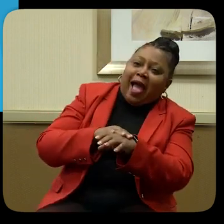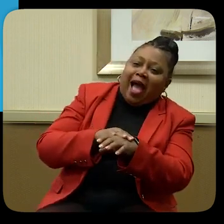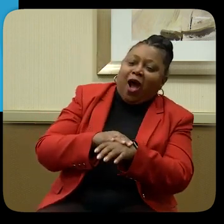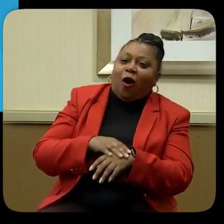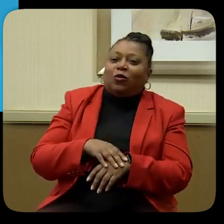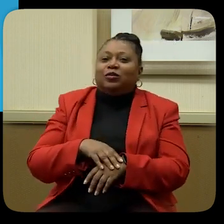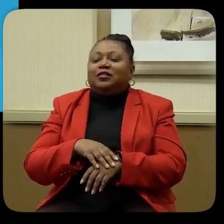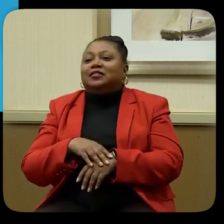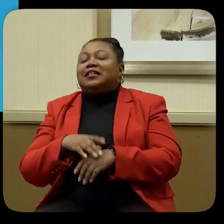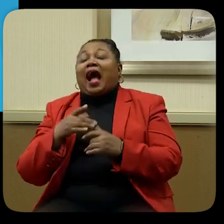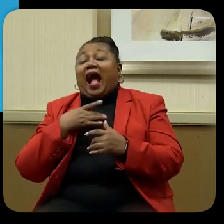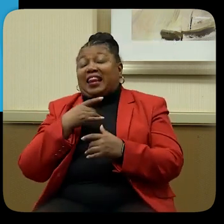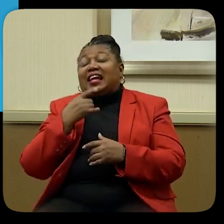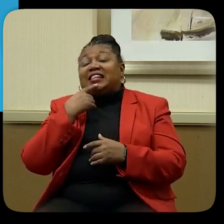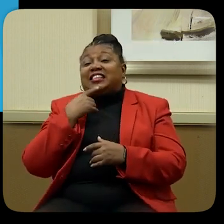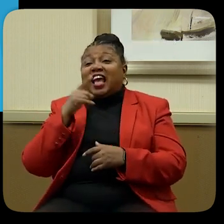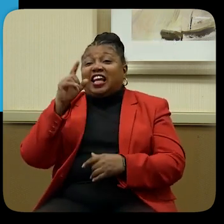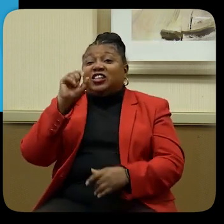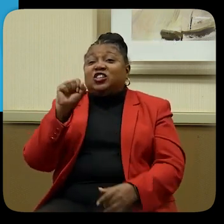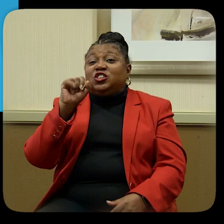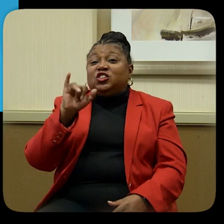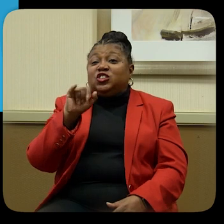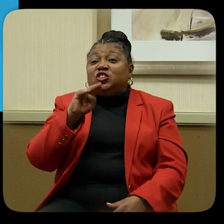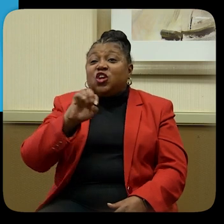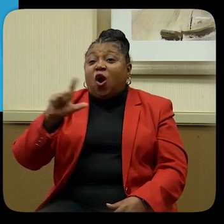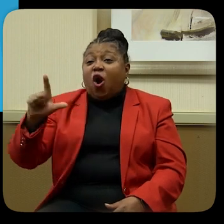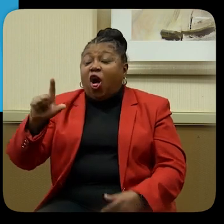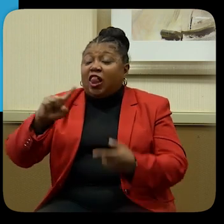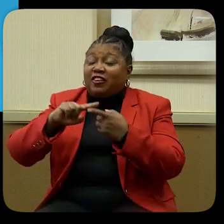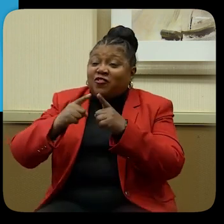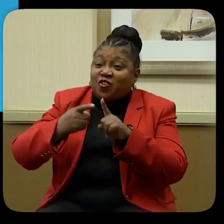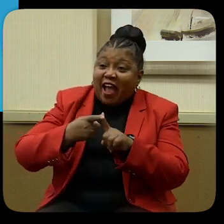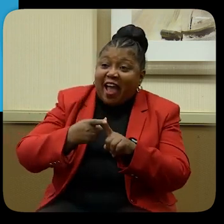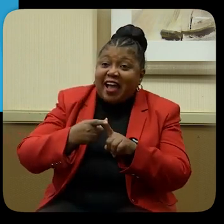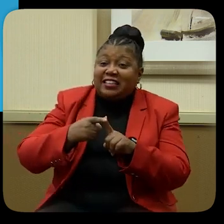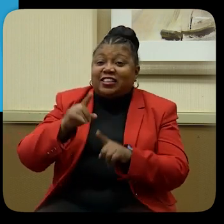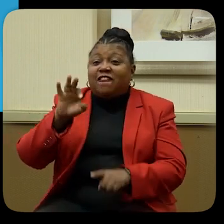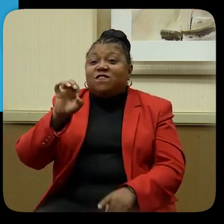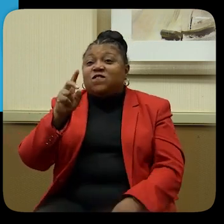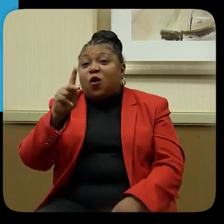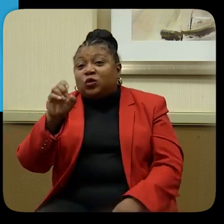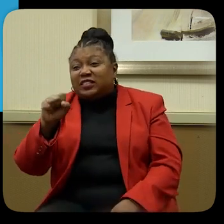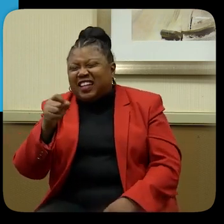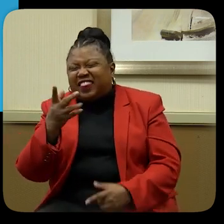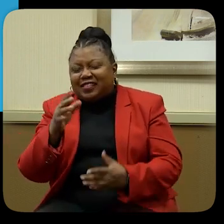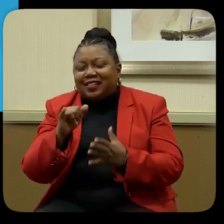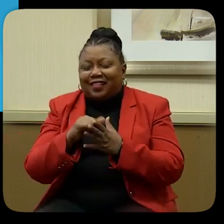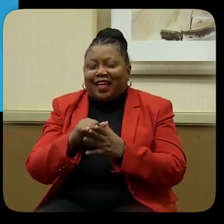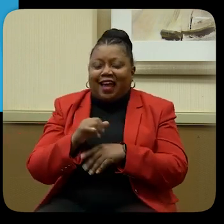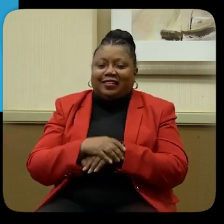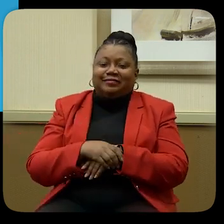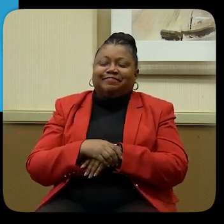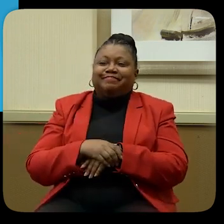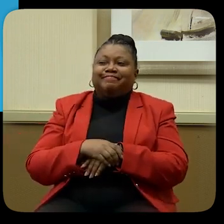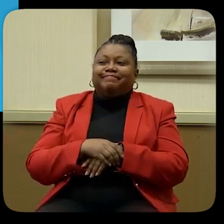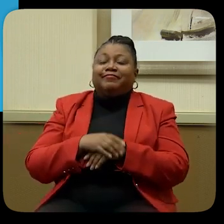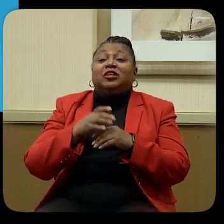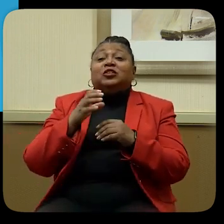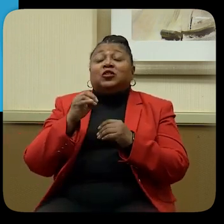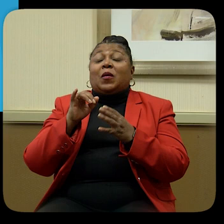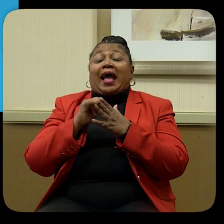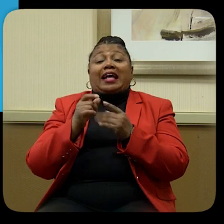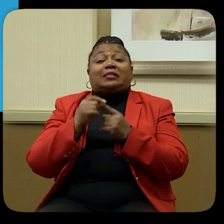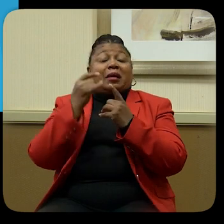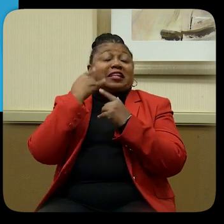But, or I like to say y'all, friends, folks, things like that. So